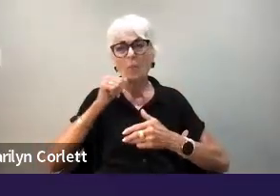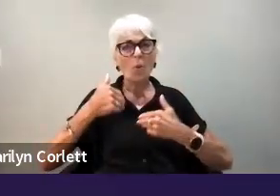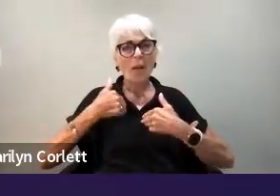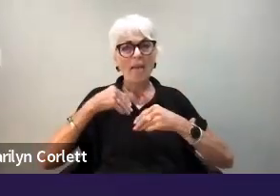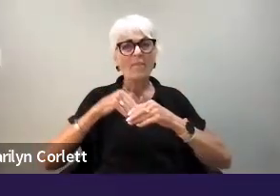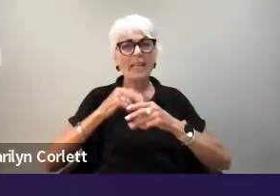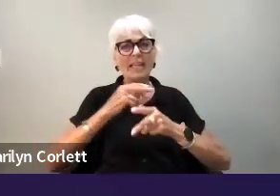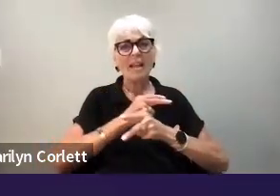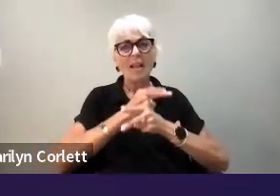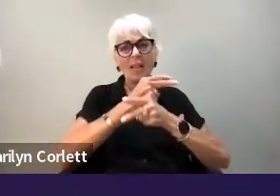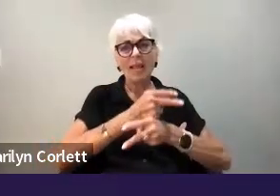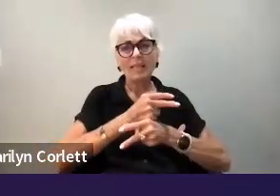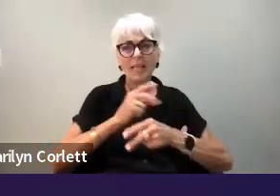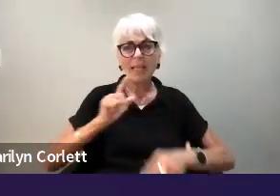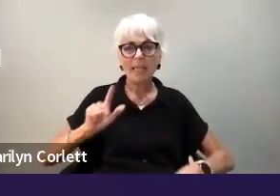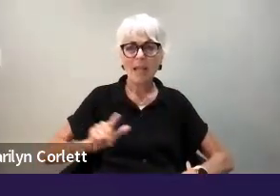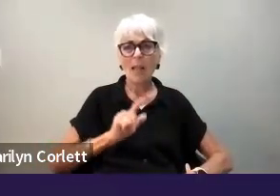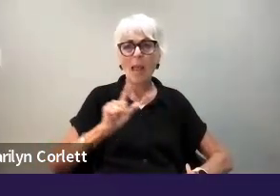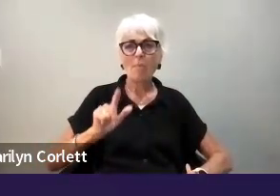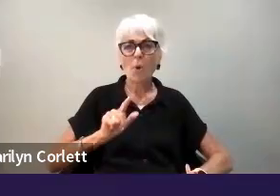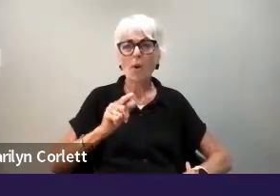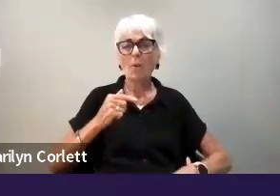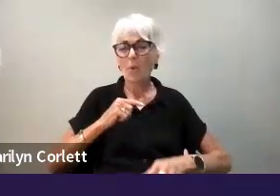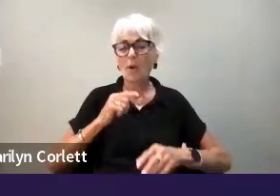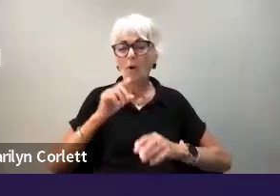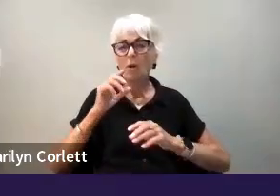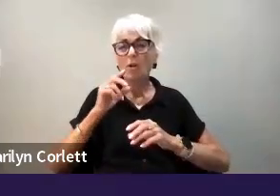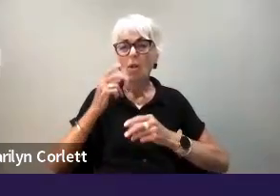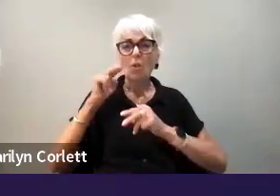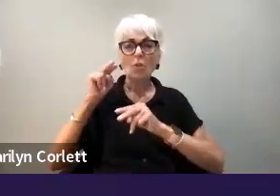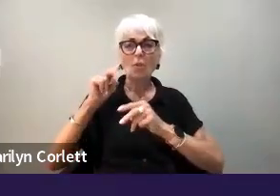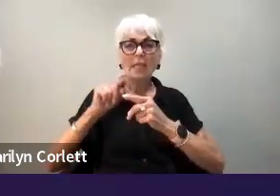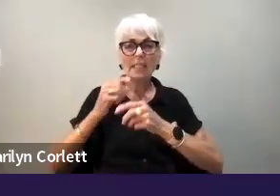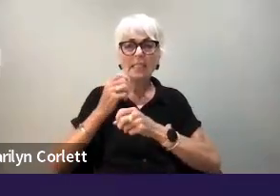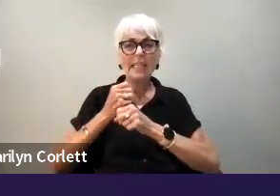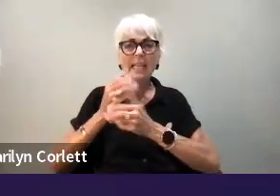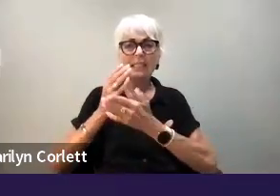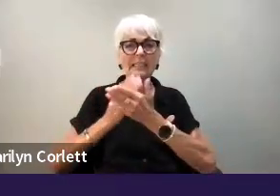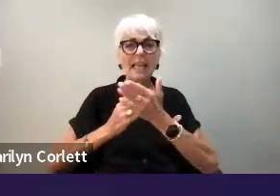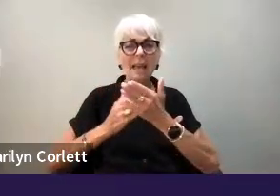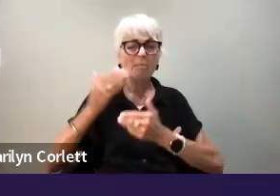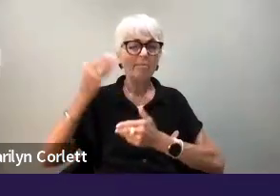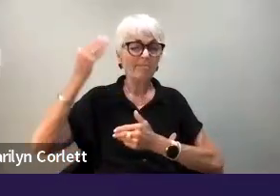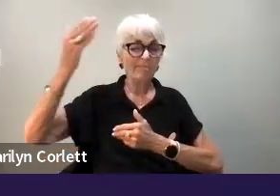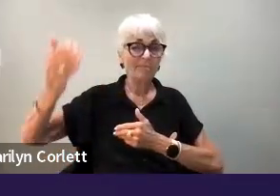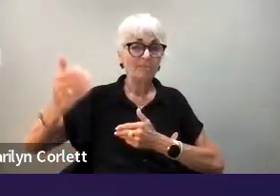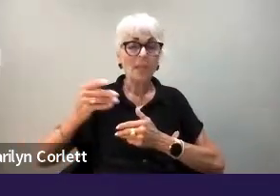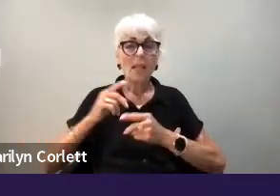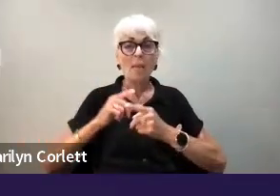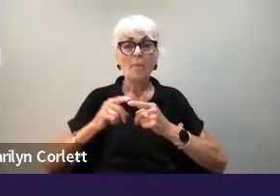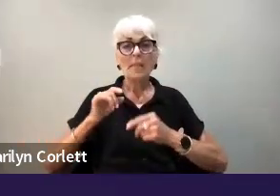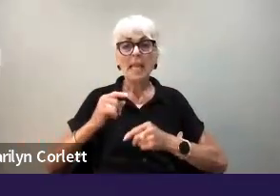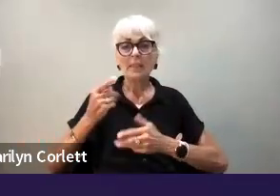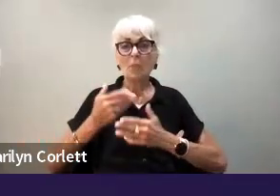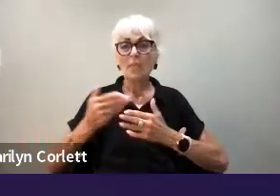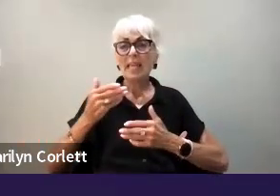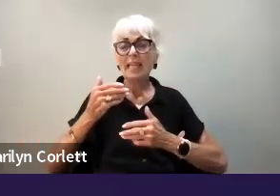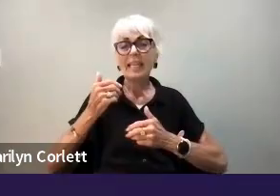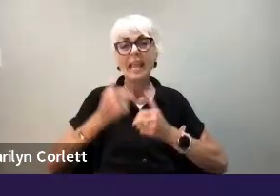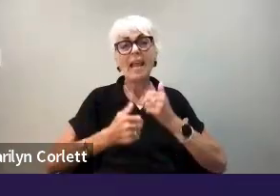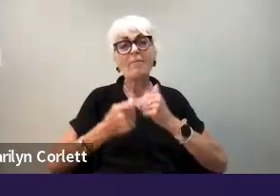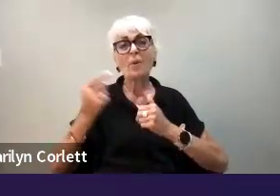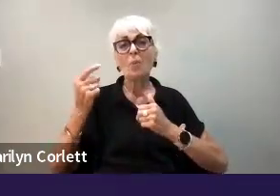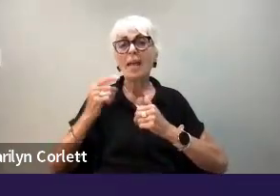library. We're looking about getting some in our lending library for the future. But that is one thing because